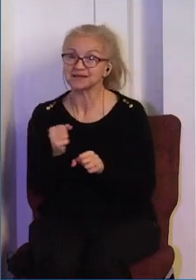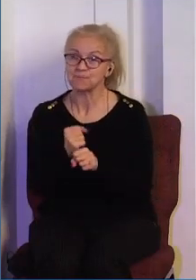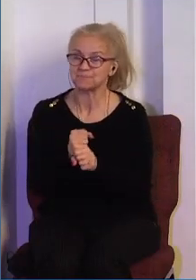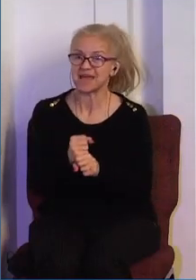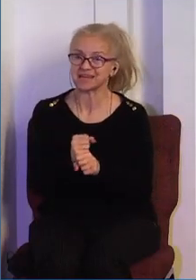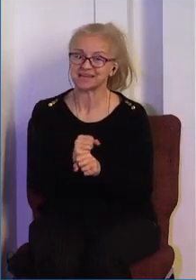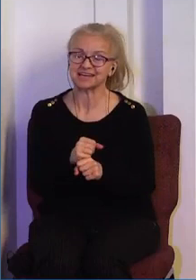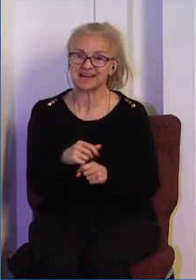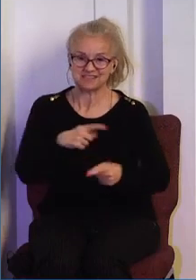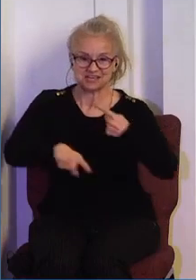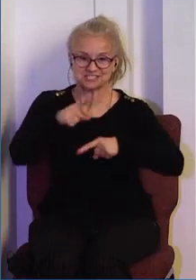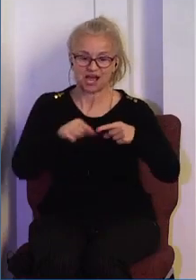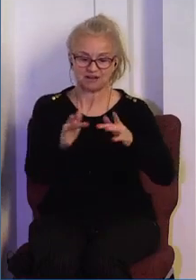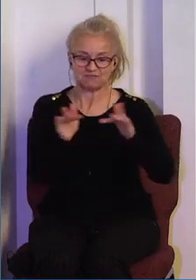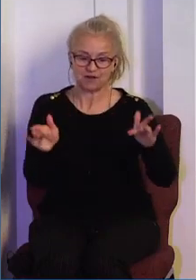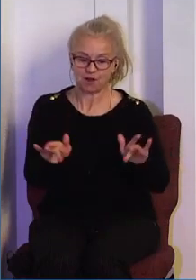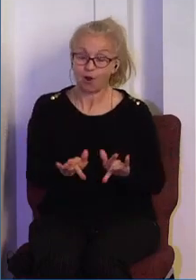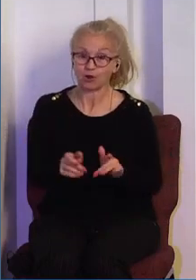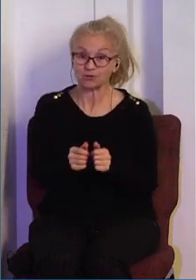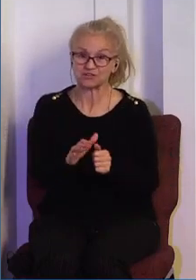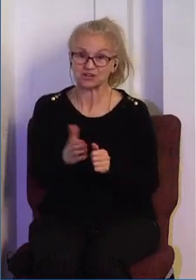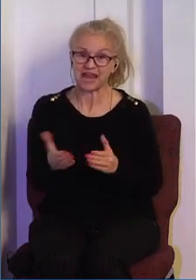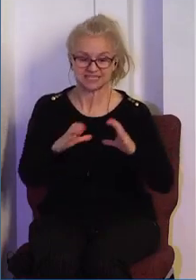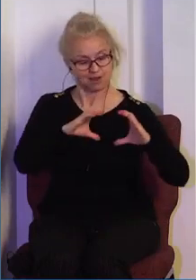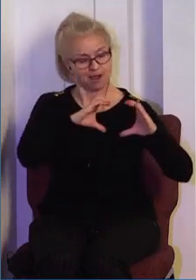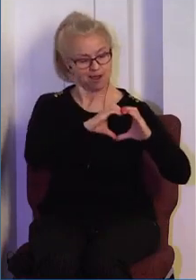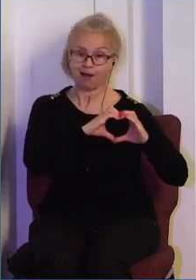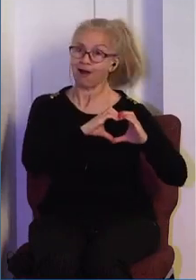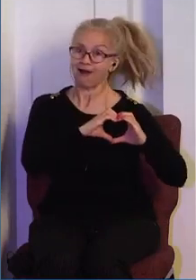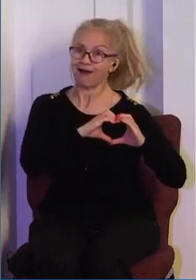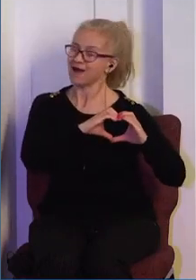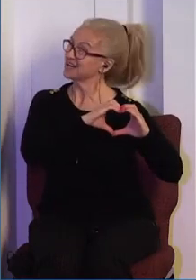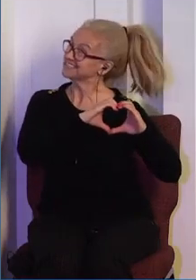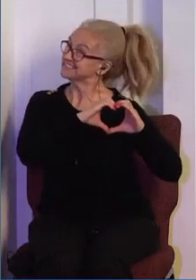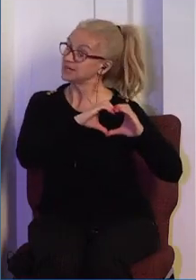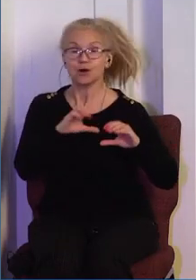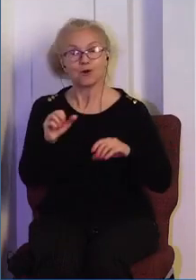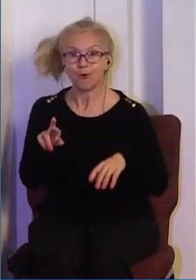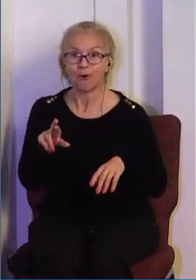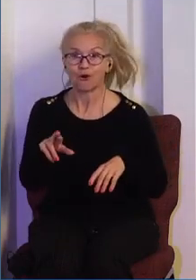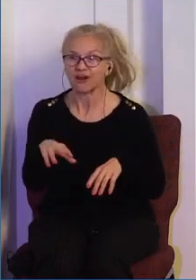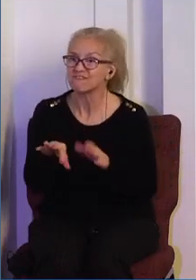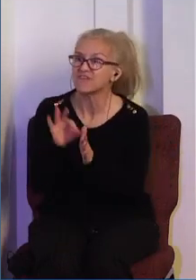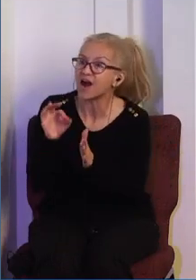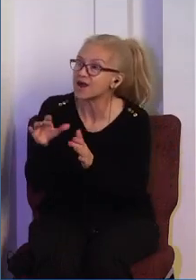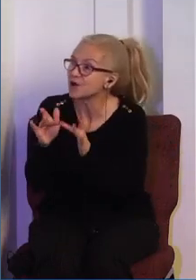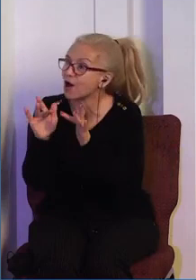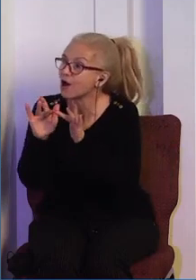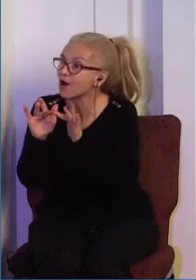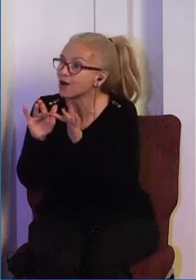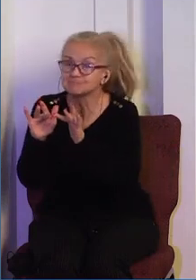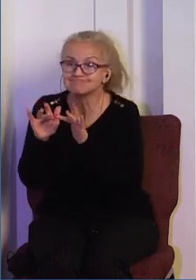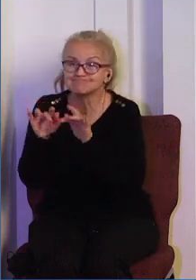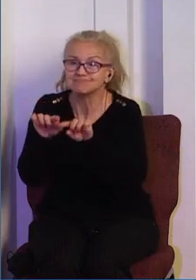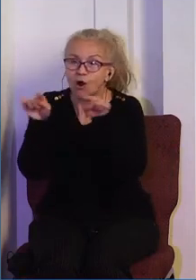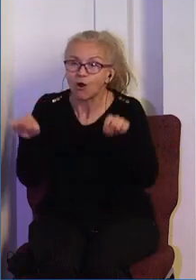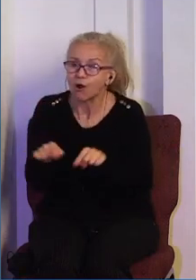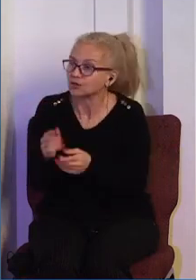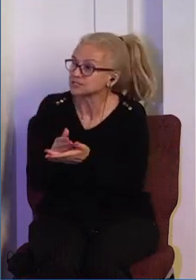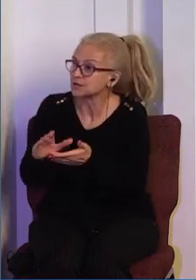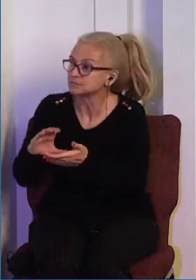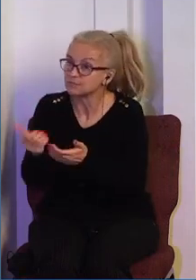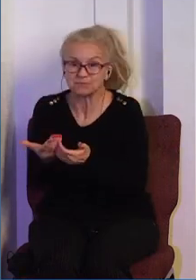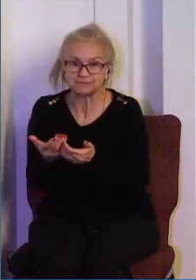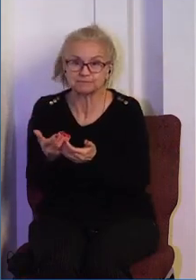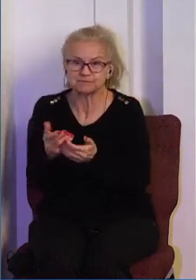the heart with your hands, as some people have, or you can find another way to get a heart somewhere in your picture.